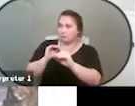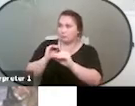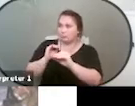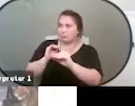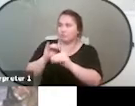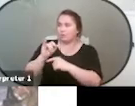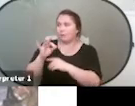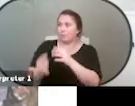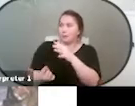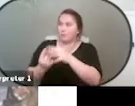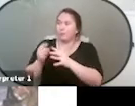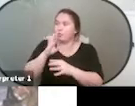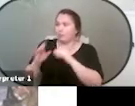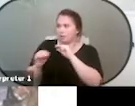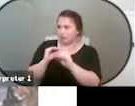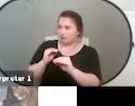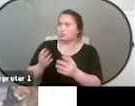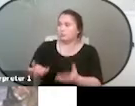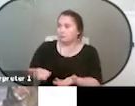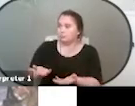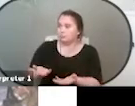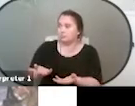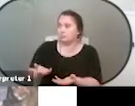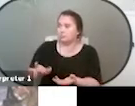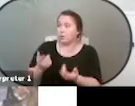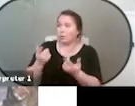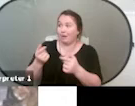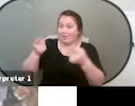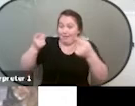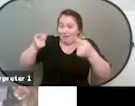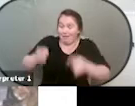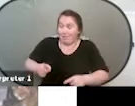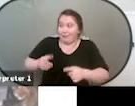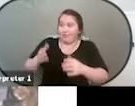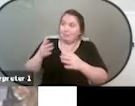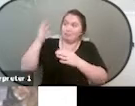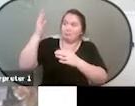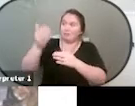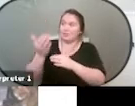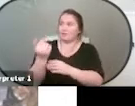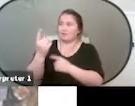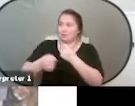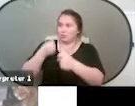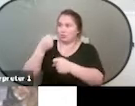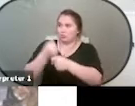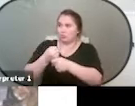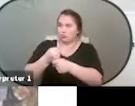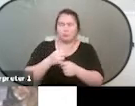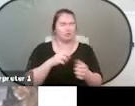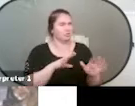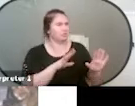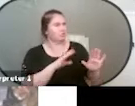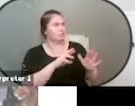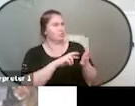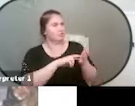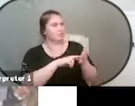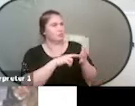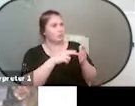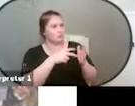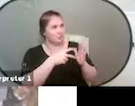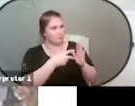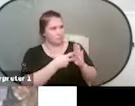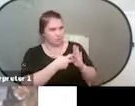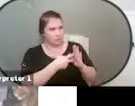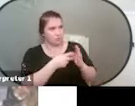items as they arise over the next 15 years. So it would not be improving the educational space. Yeah, that